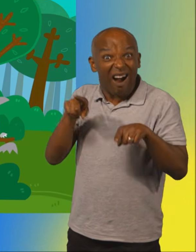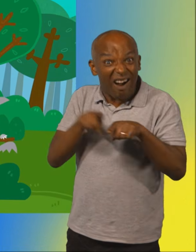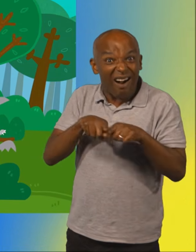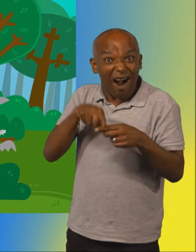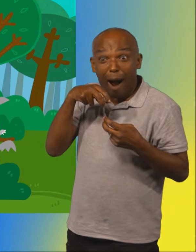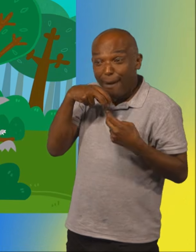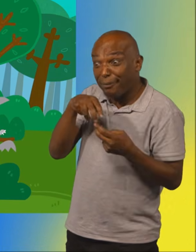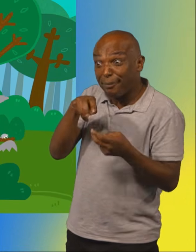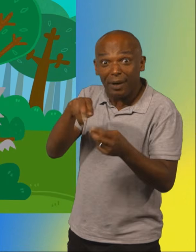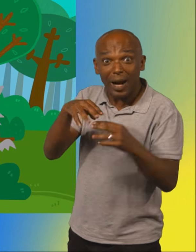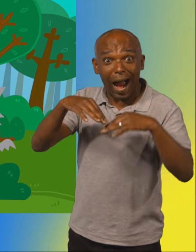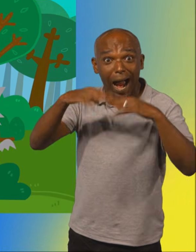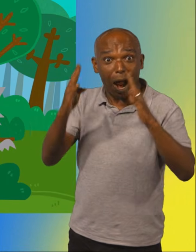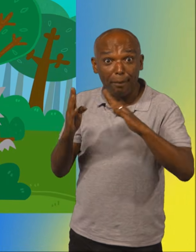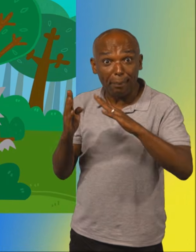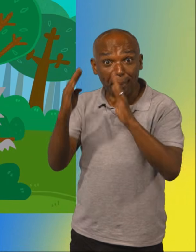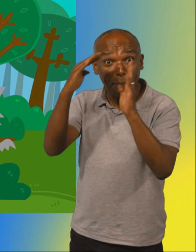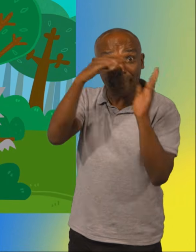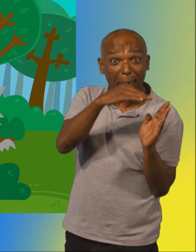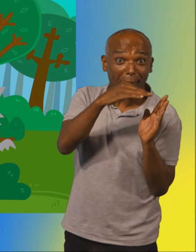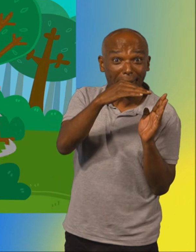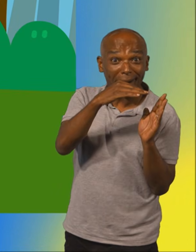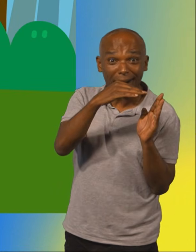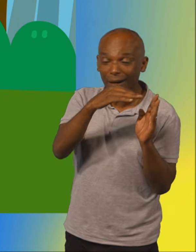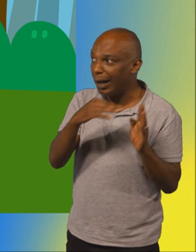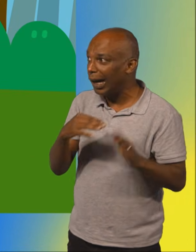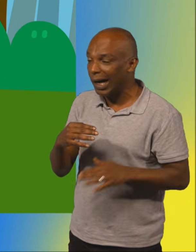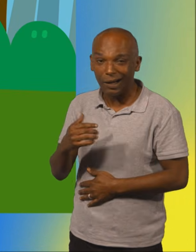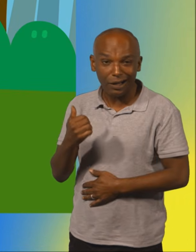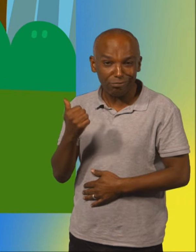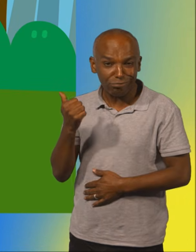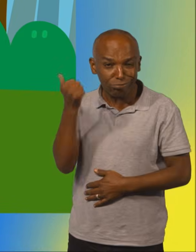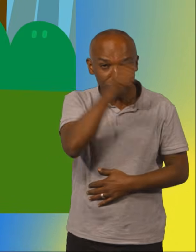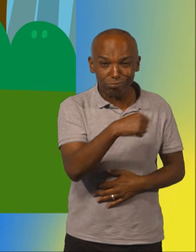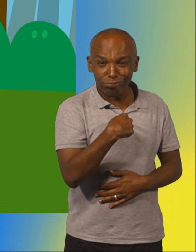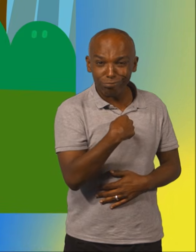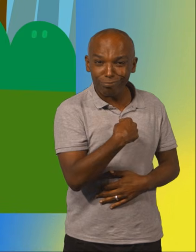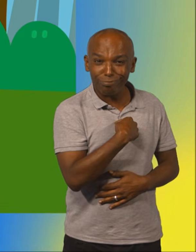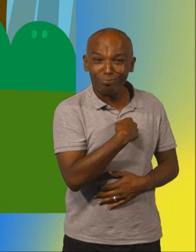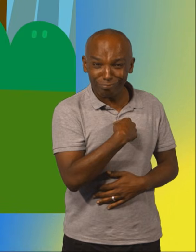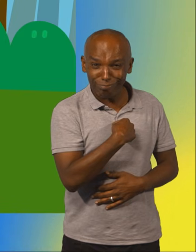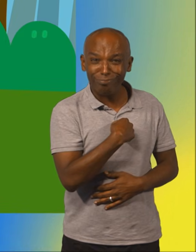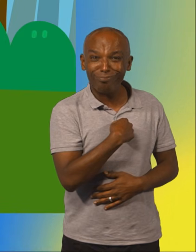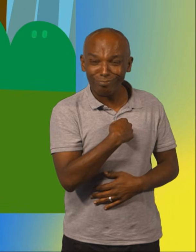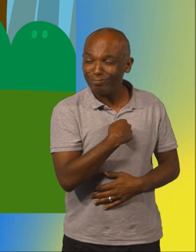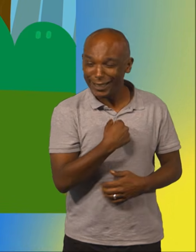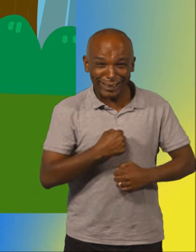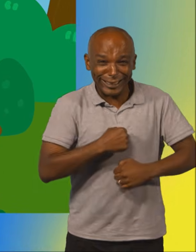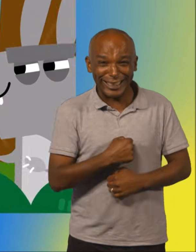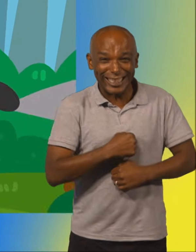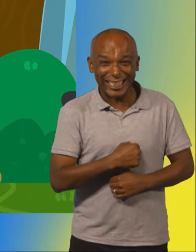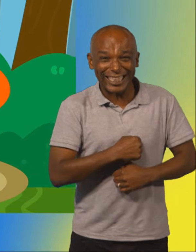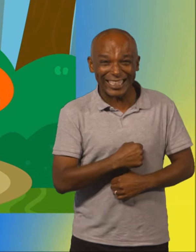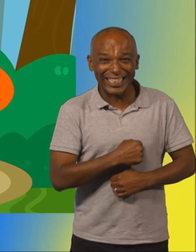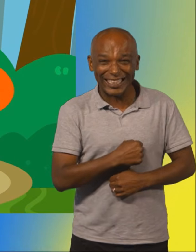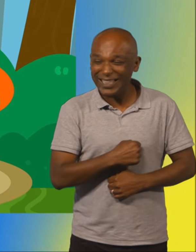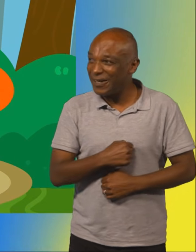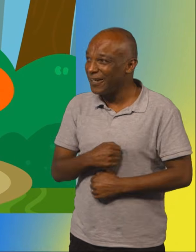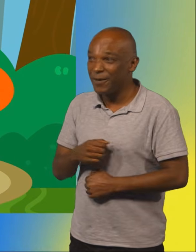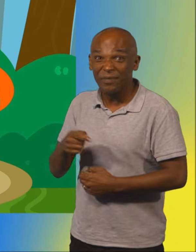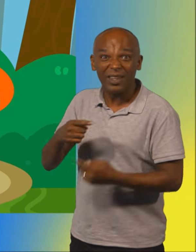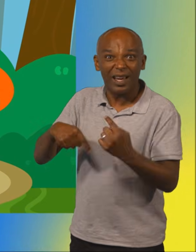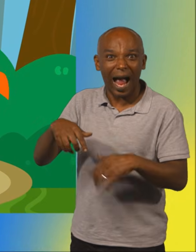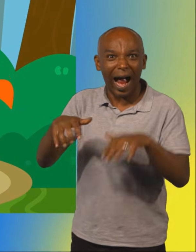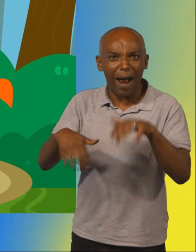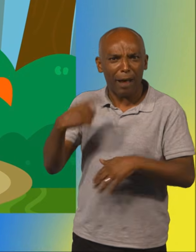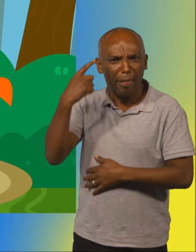and whoosh, blew their house down. Aren't I clever? He chuckled. But the other animals didn't